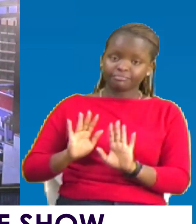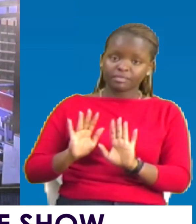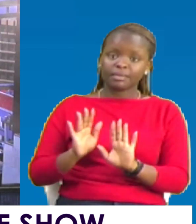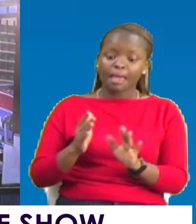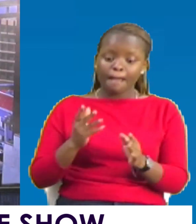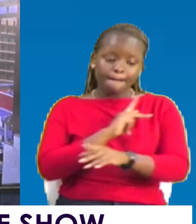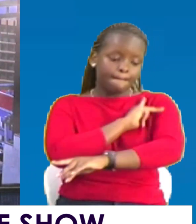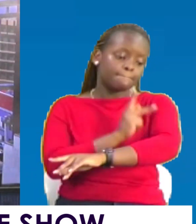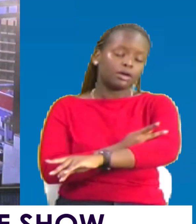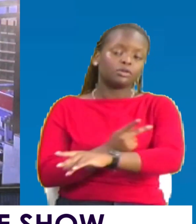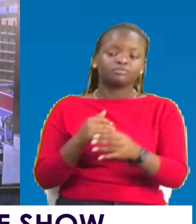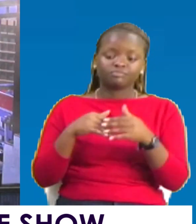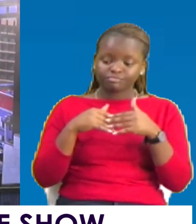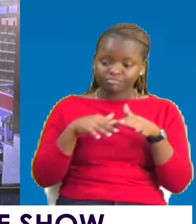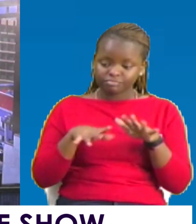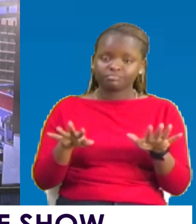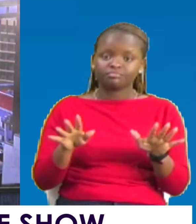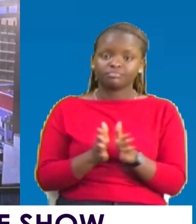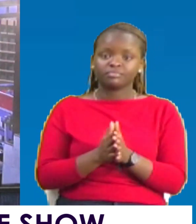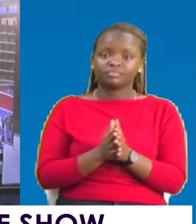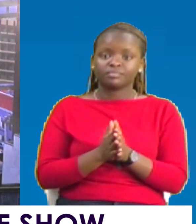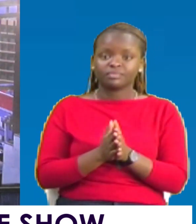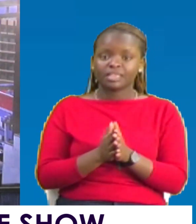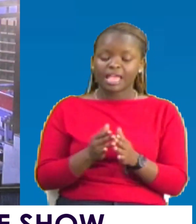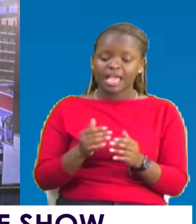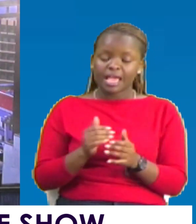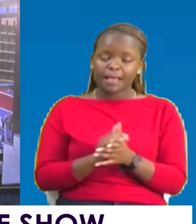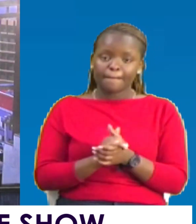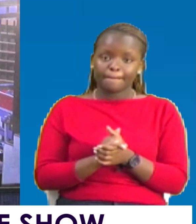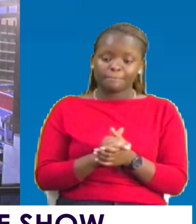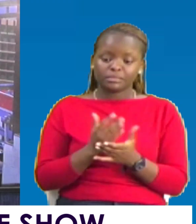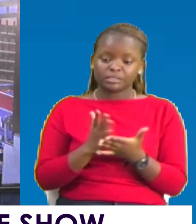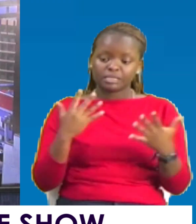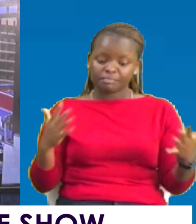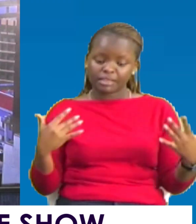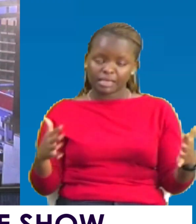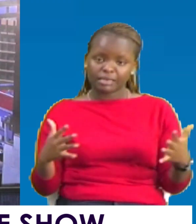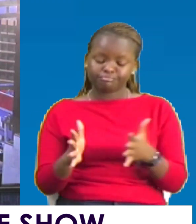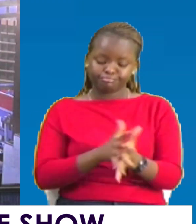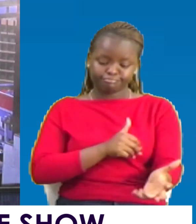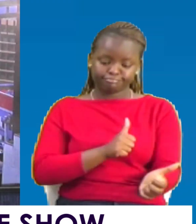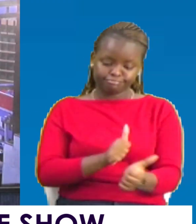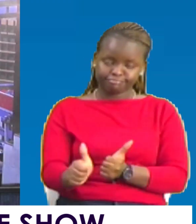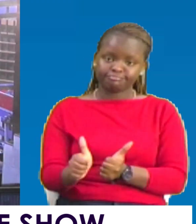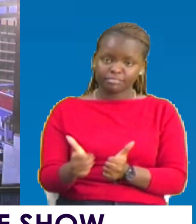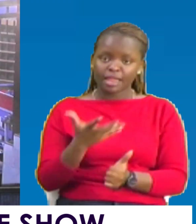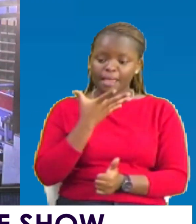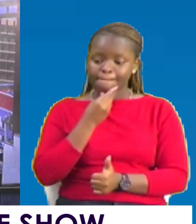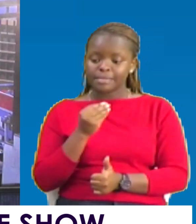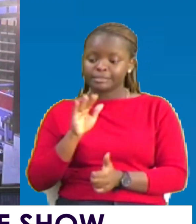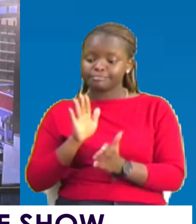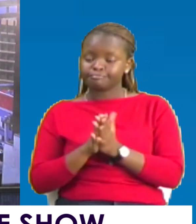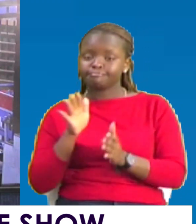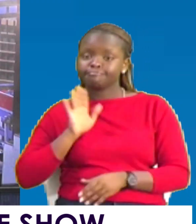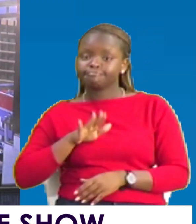an injustice to be denied networking. There is something that destroys and eats the men and women